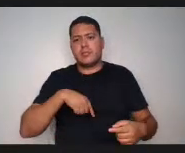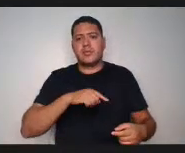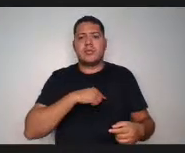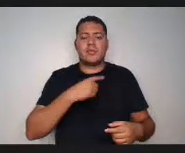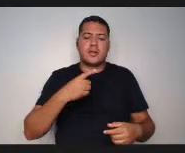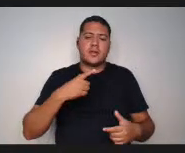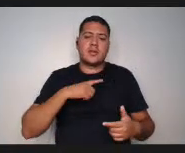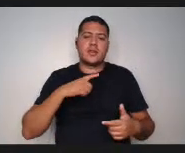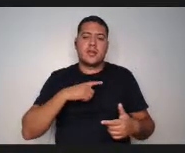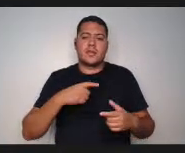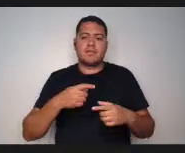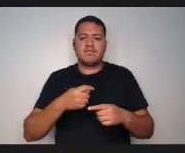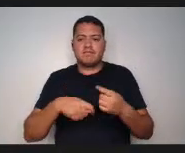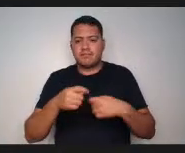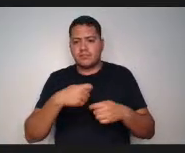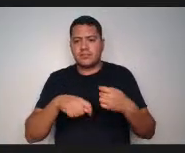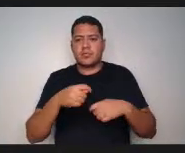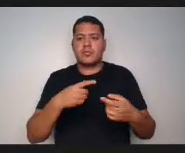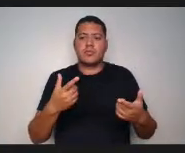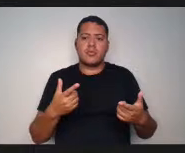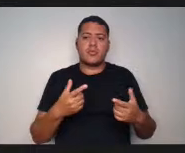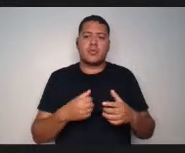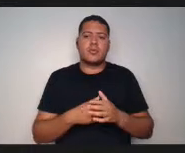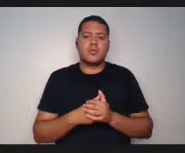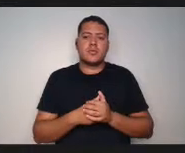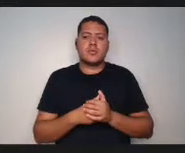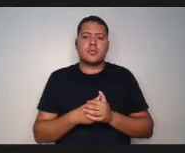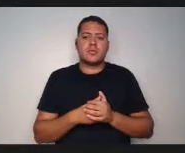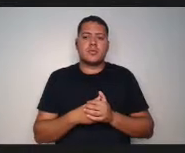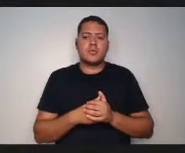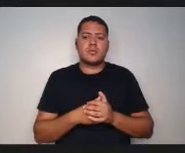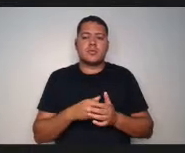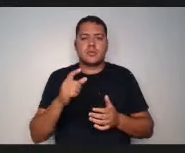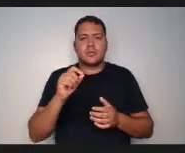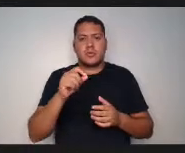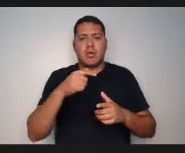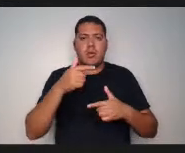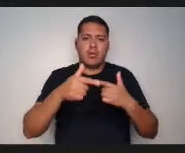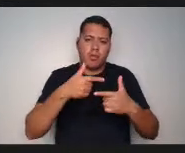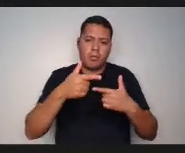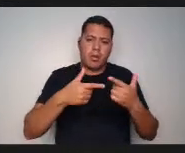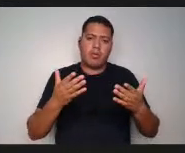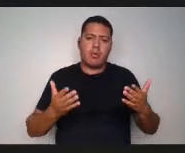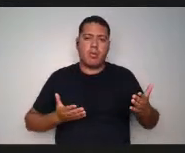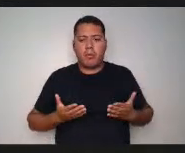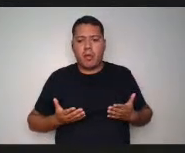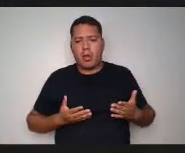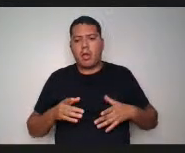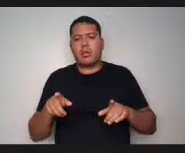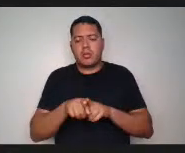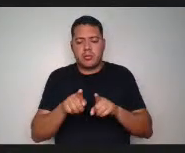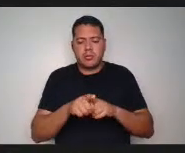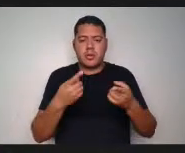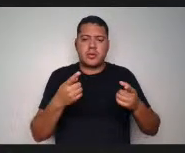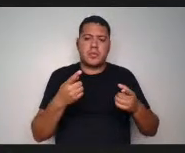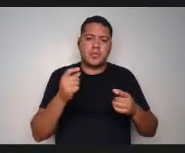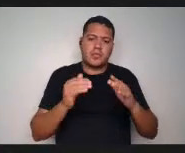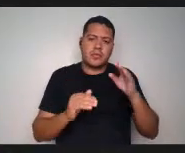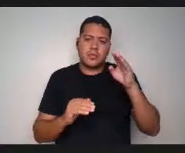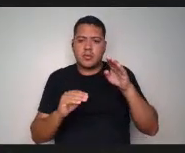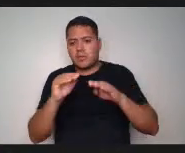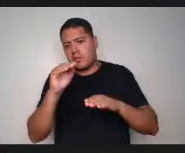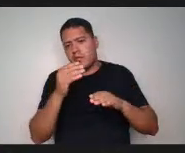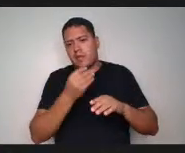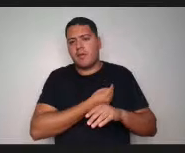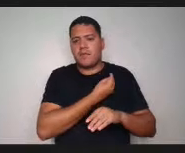status workers as well. Work-life imbalance, which obviously was a major issue during the